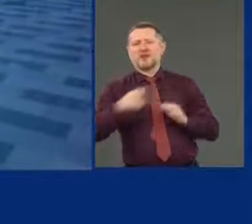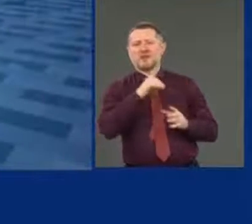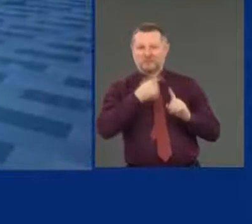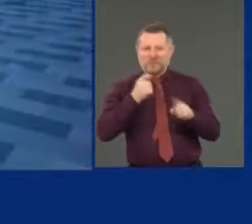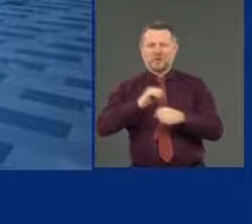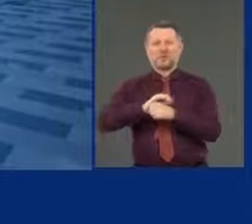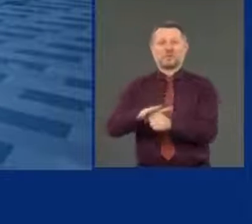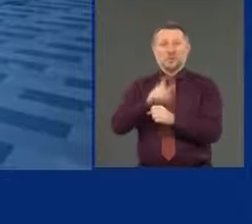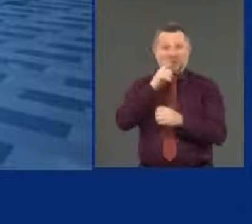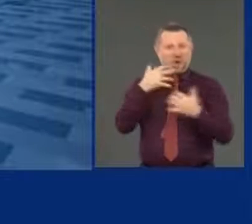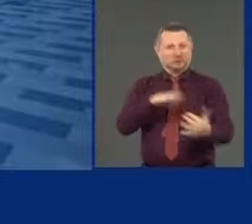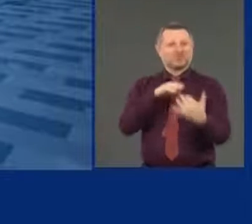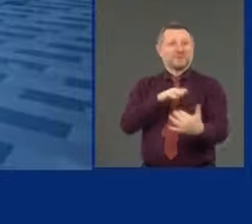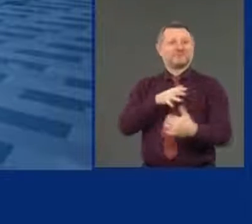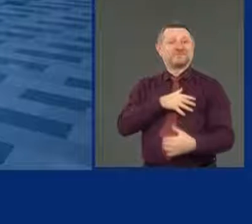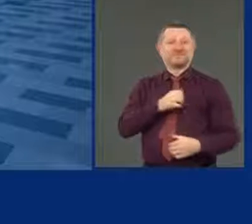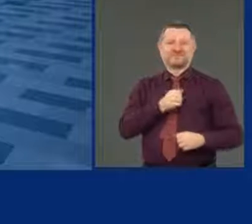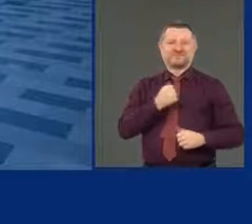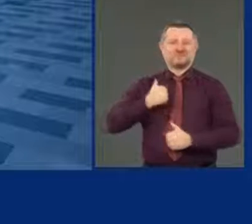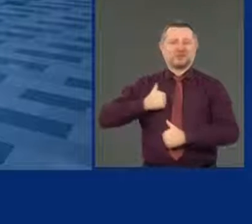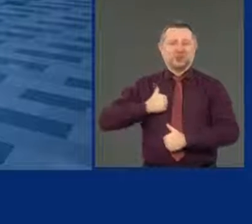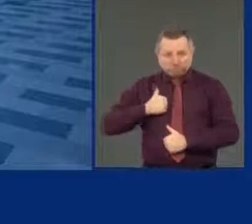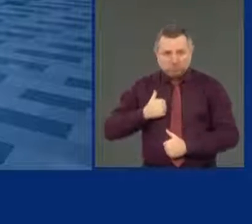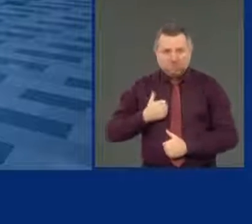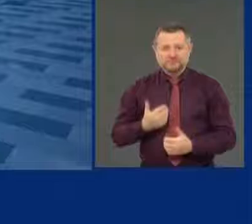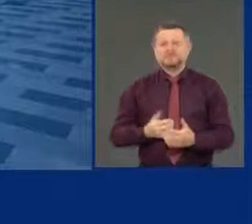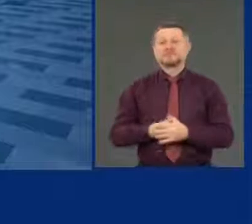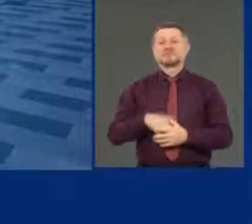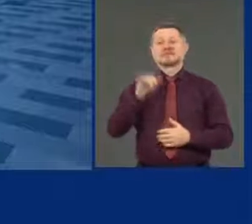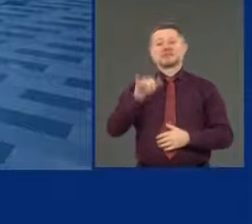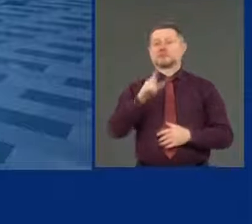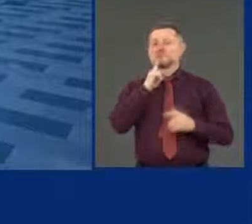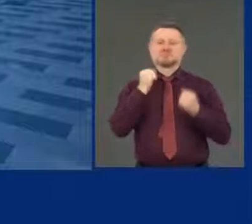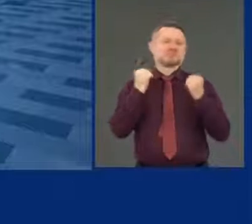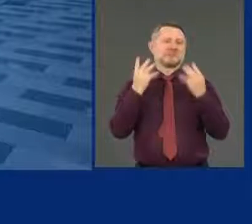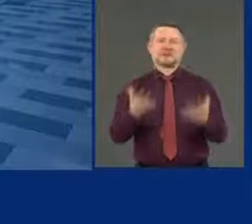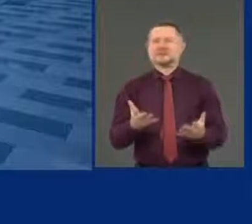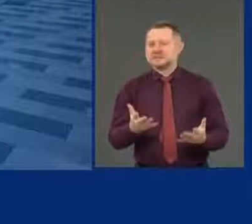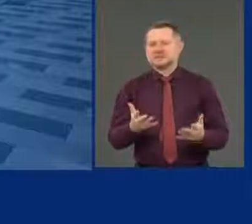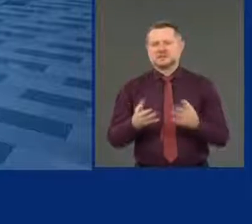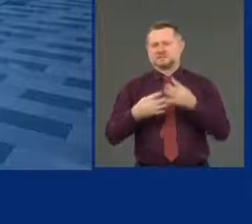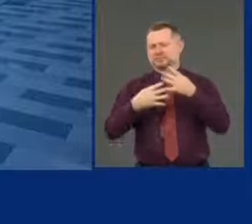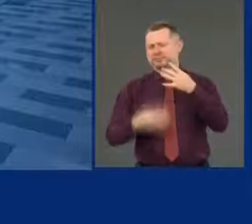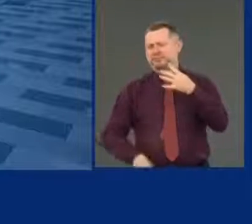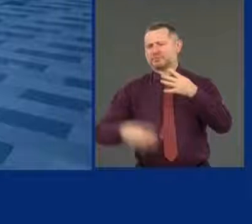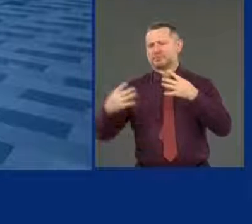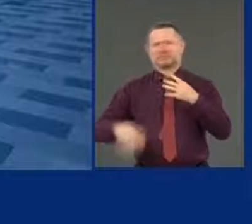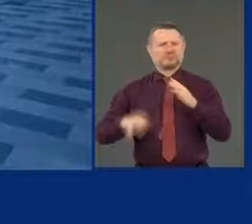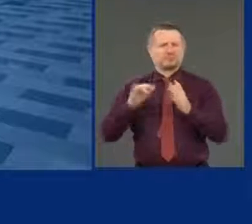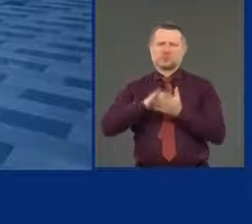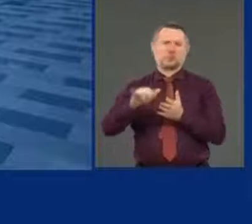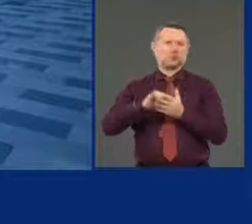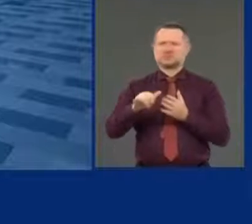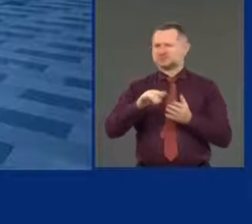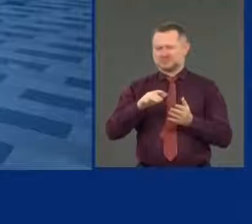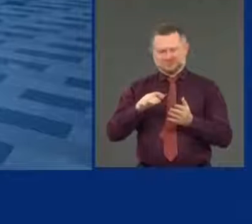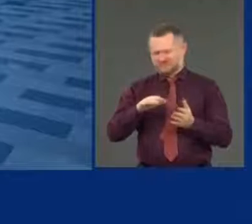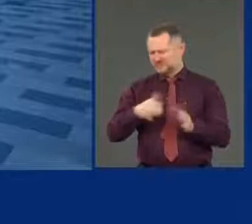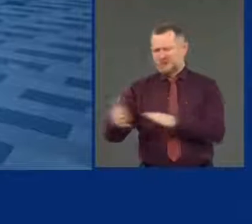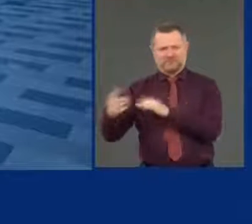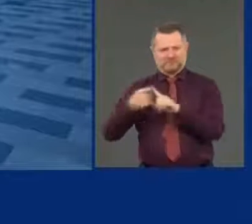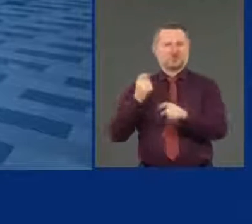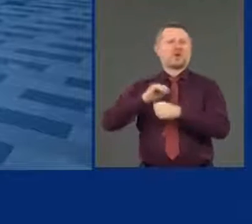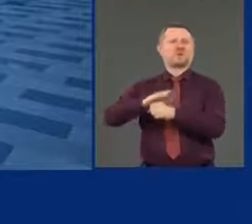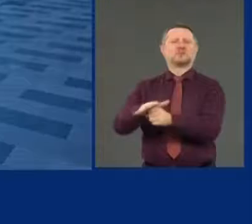Jessup, and those are just a handful, people from New York. We're still in the midst of this